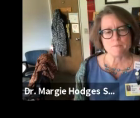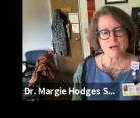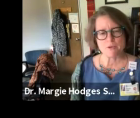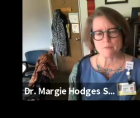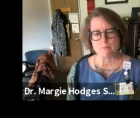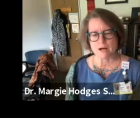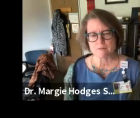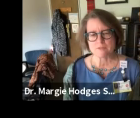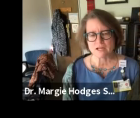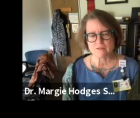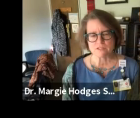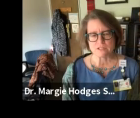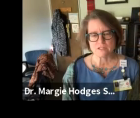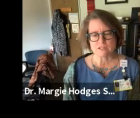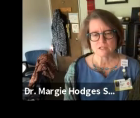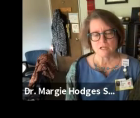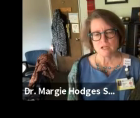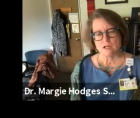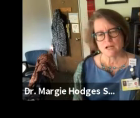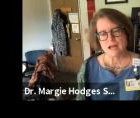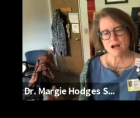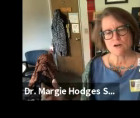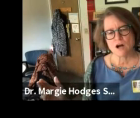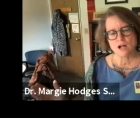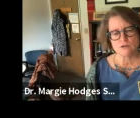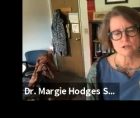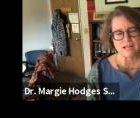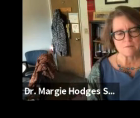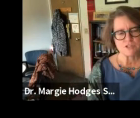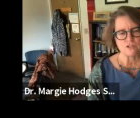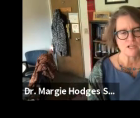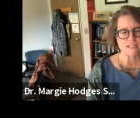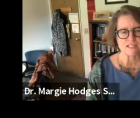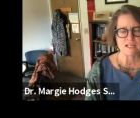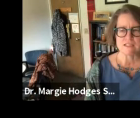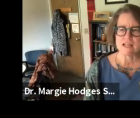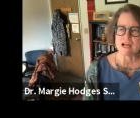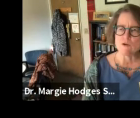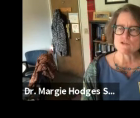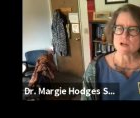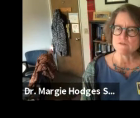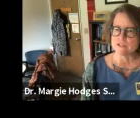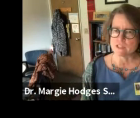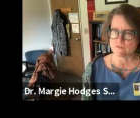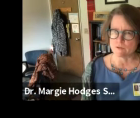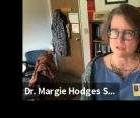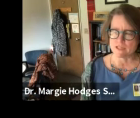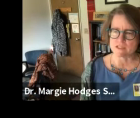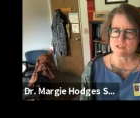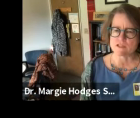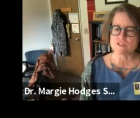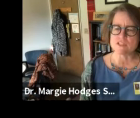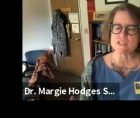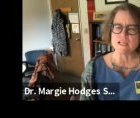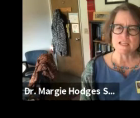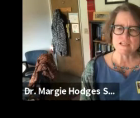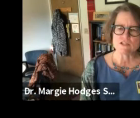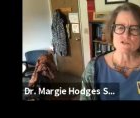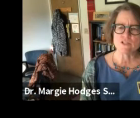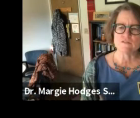The map on the bottom left is how cholera came to the United States and how it traveled in different places. And so it's